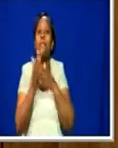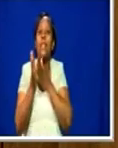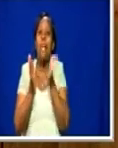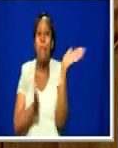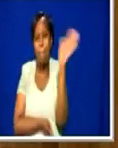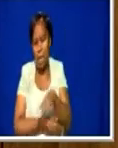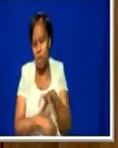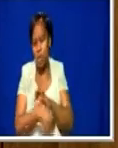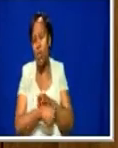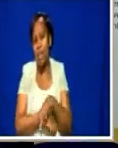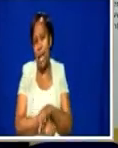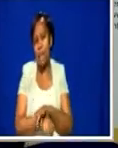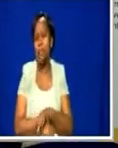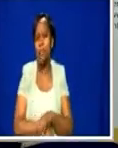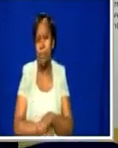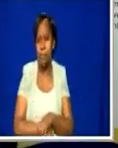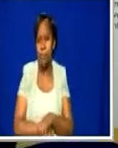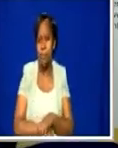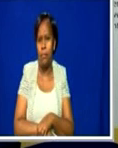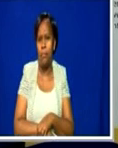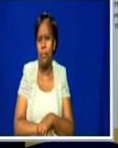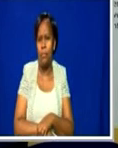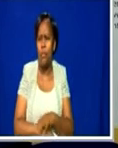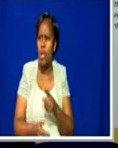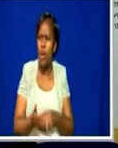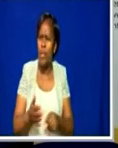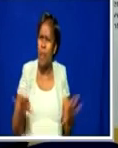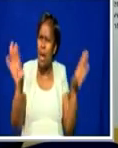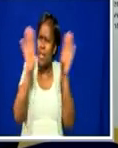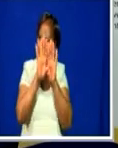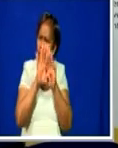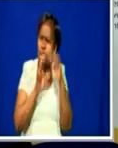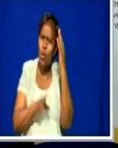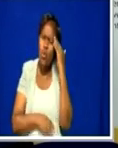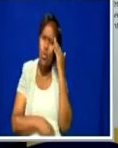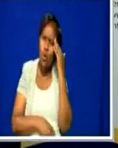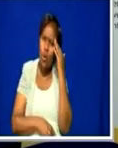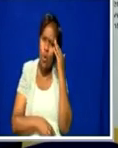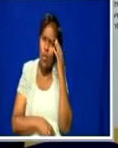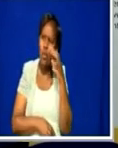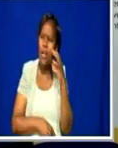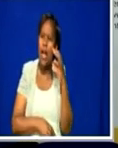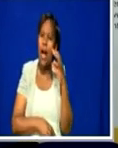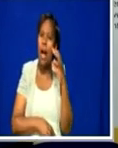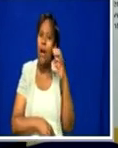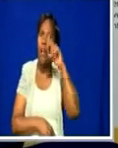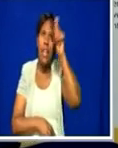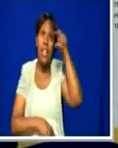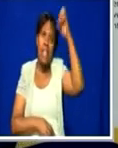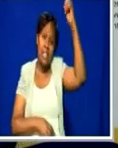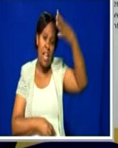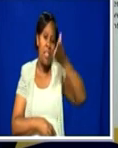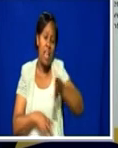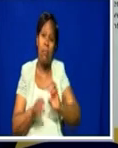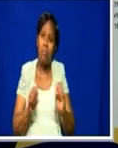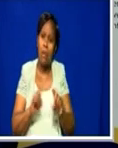the artificial satellite. as we finish, maybe I'll just ask this: what about at night? We know that there is the sun is not there,